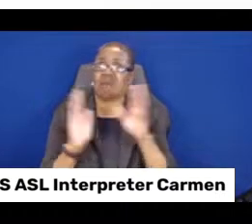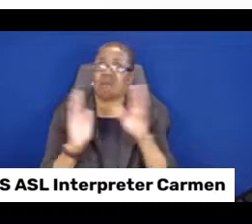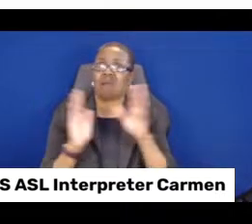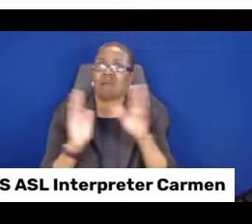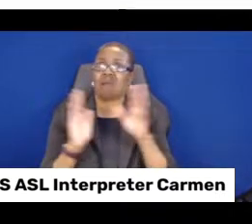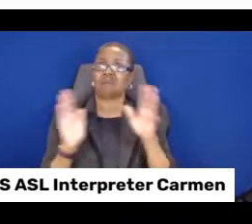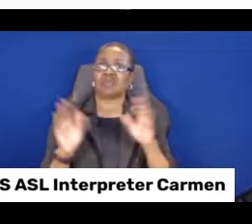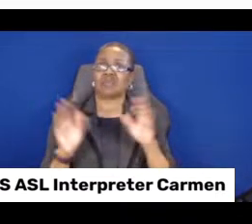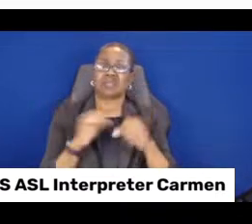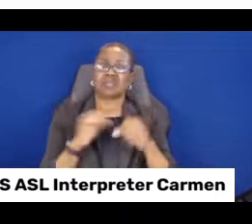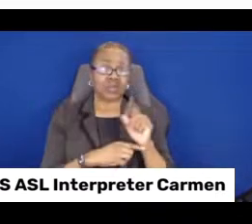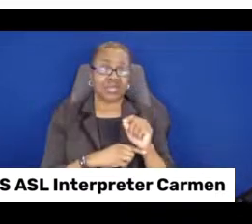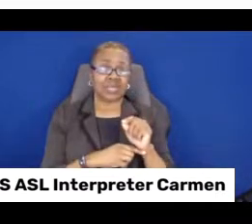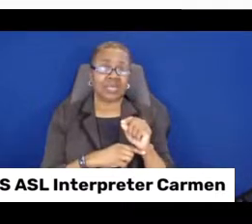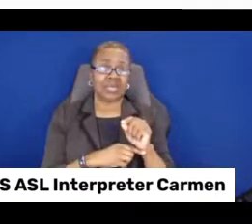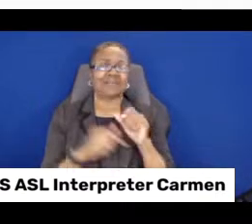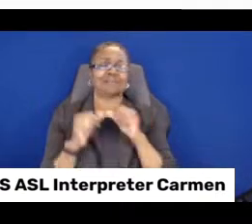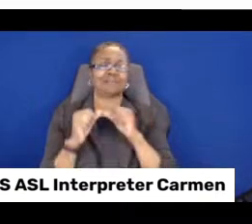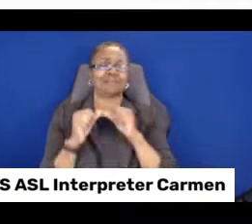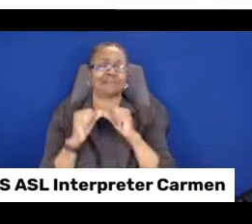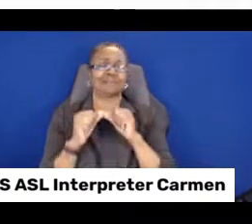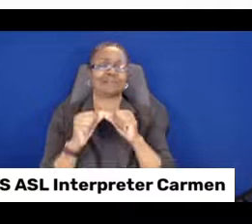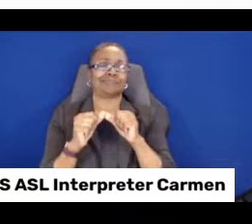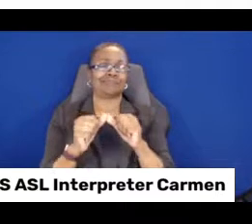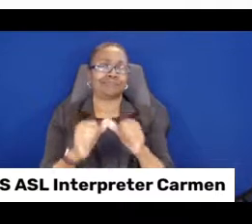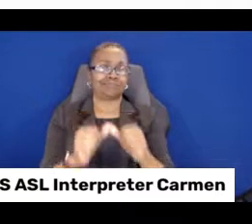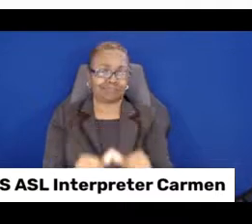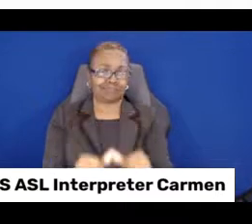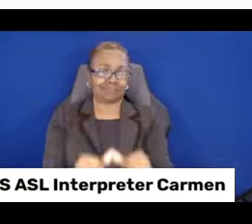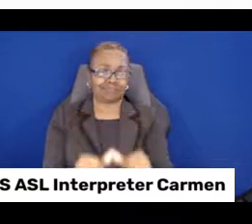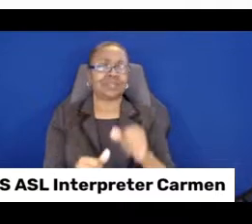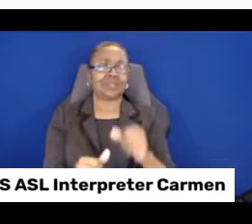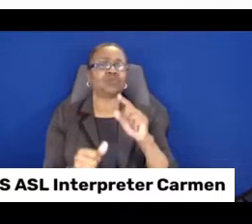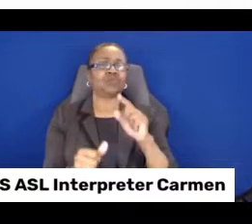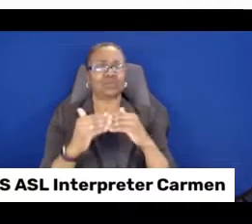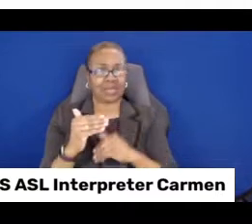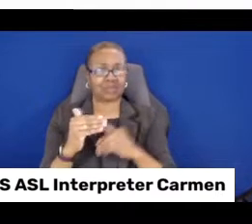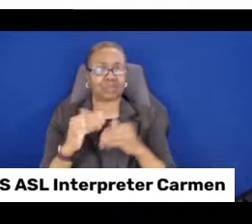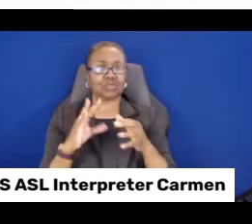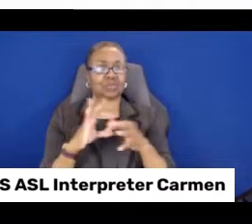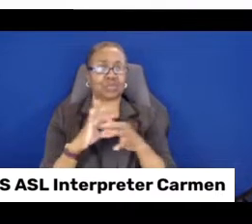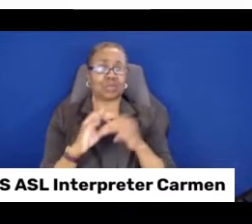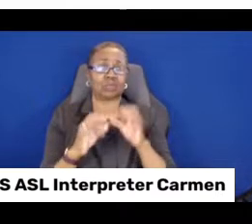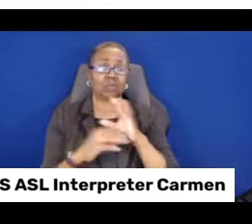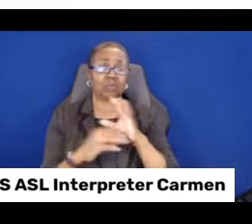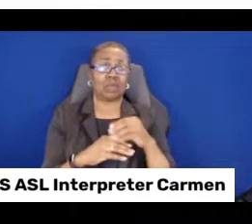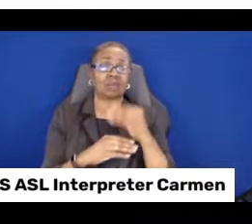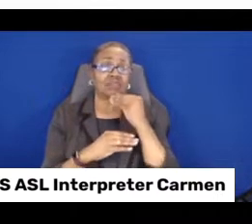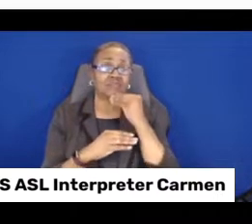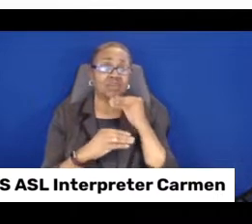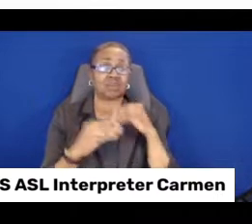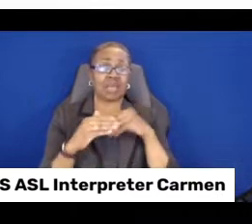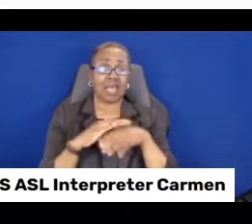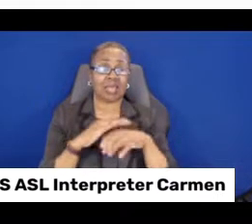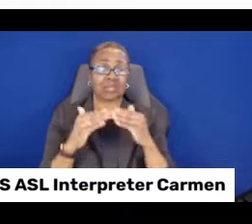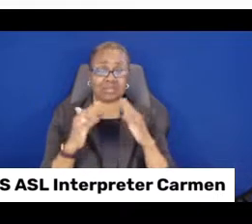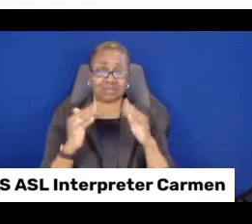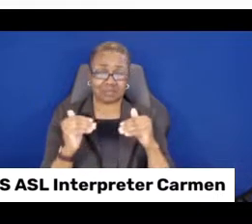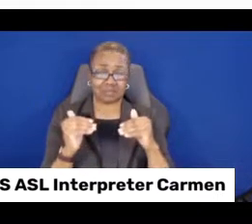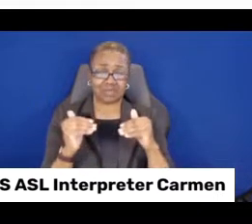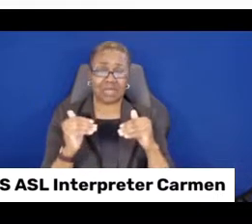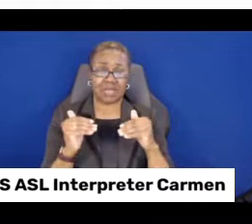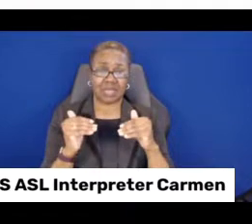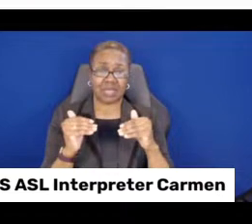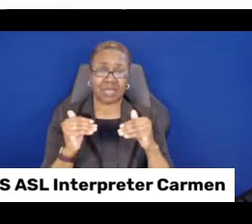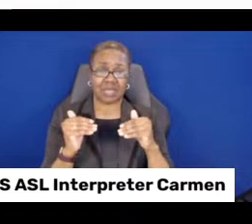long-standing racial inequities in Chicago's food system, and they prevent communities from being resilient. And then